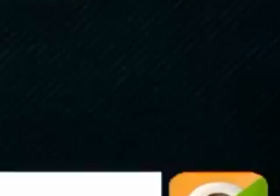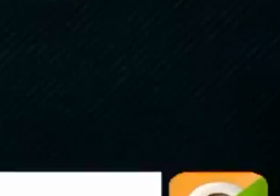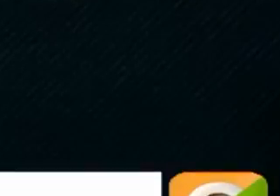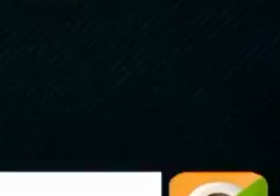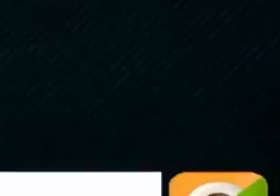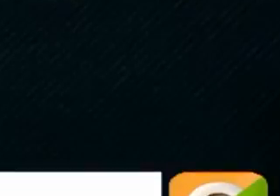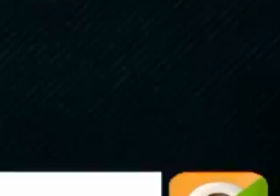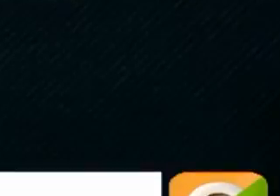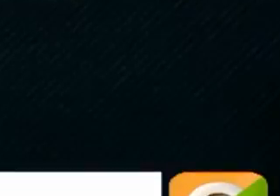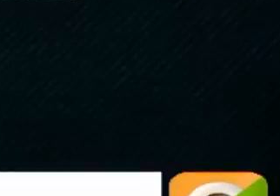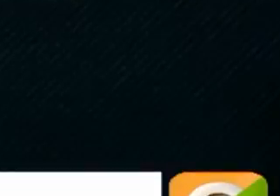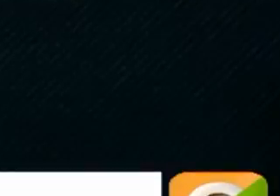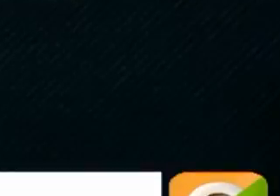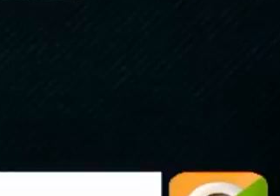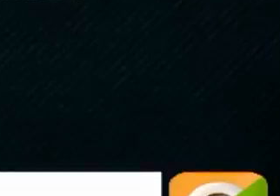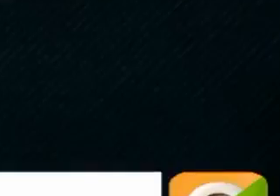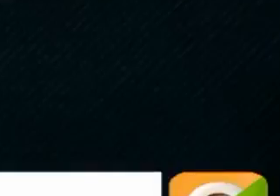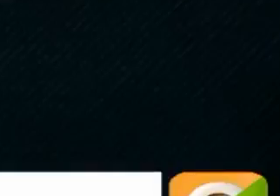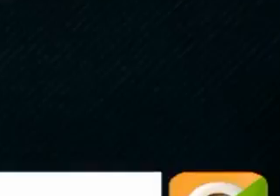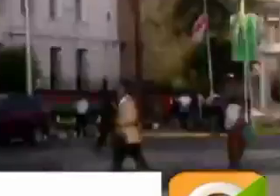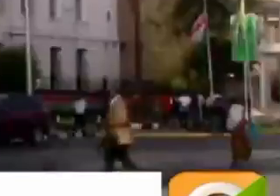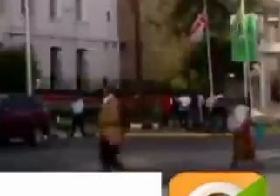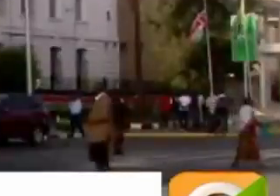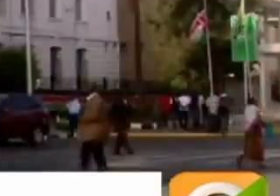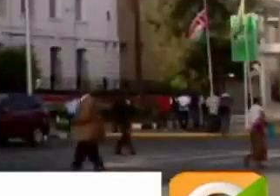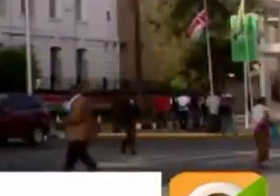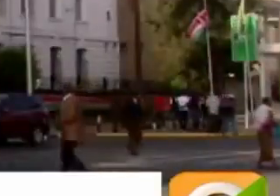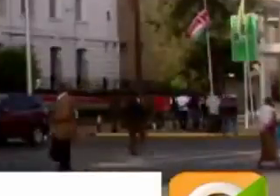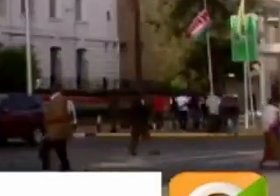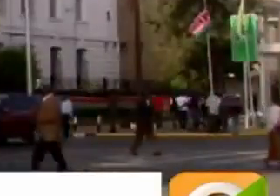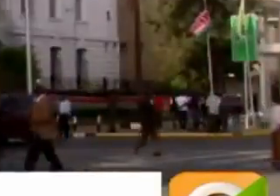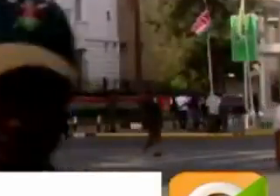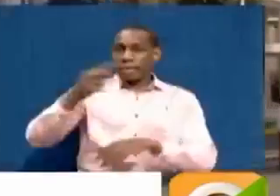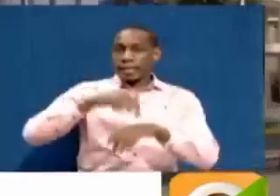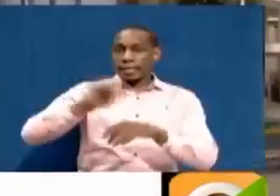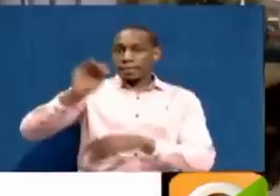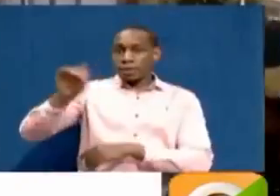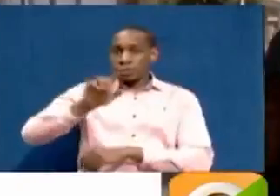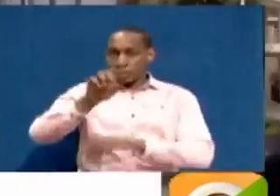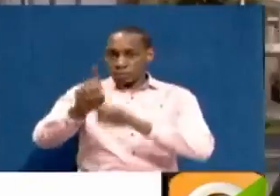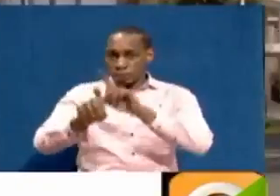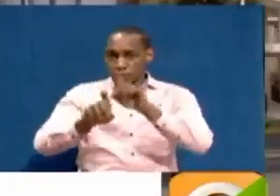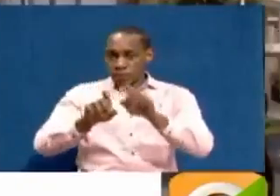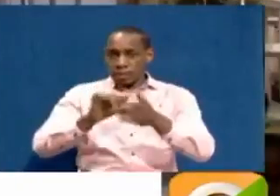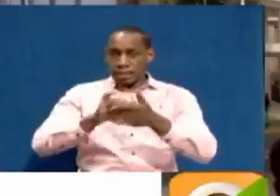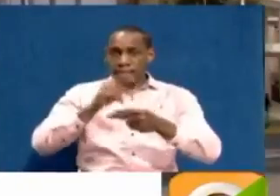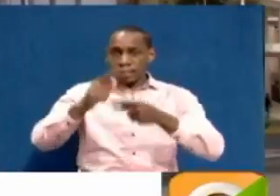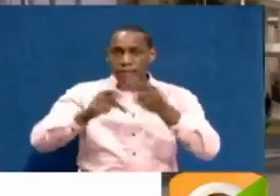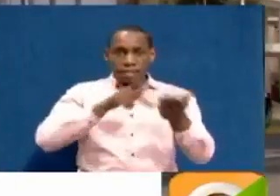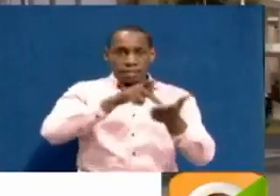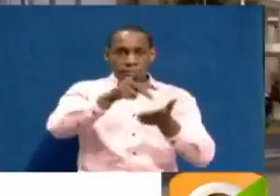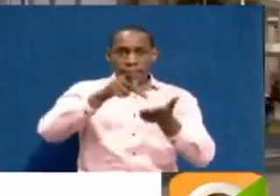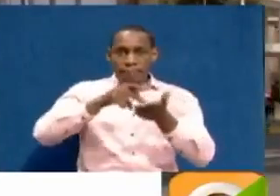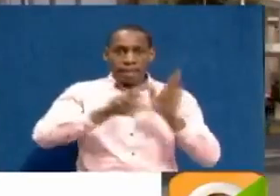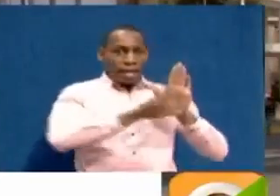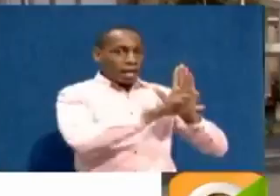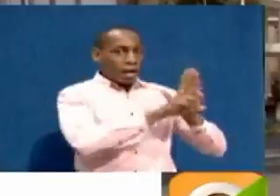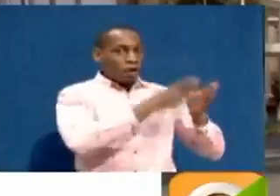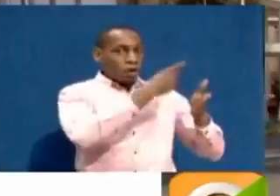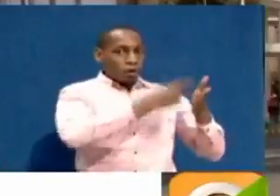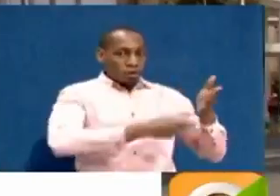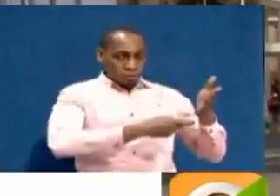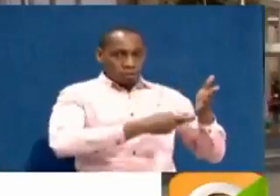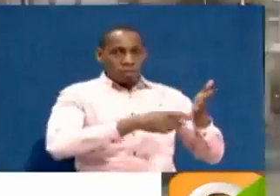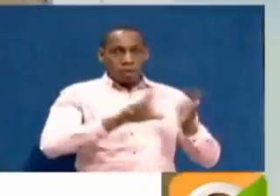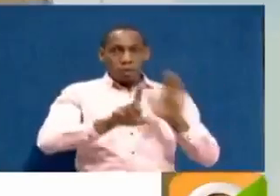have received 3.3 million shillings. This is the second time the county is questioned for a procedural payment of legal fees